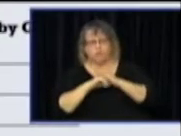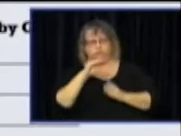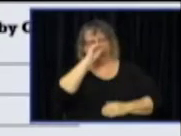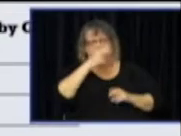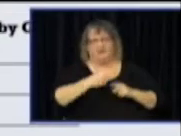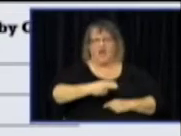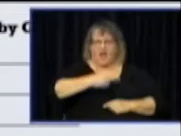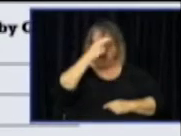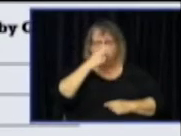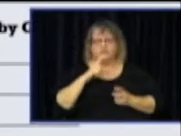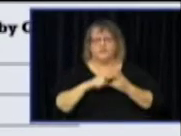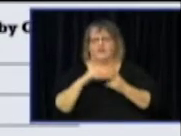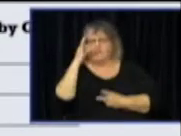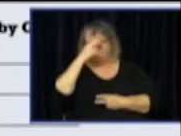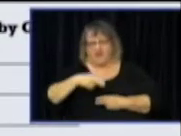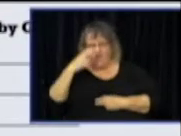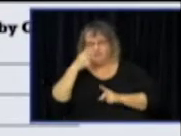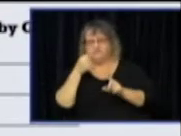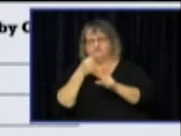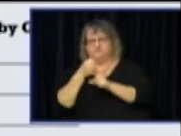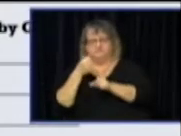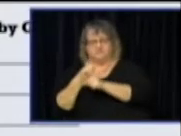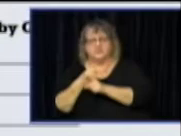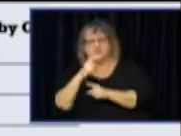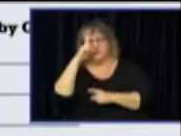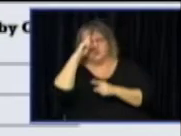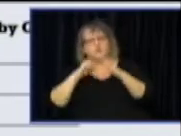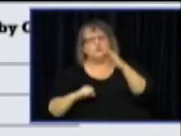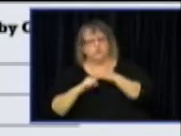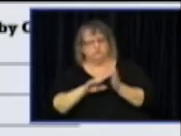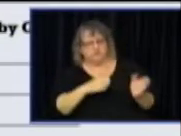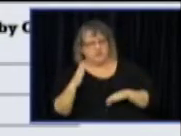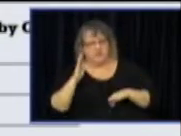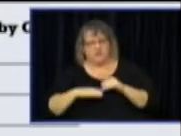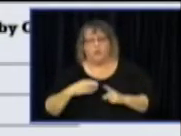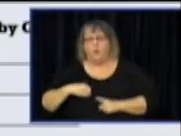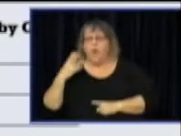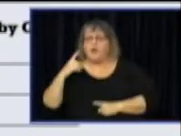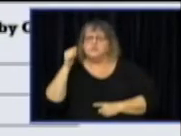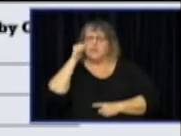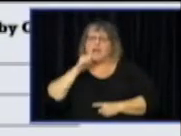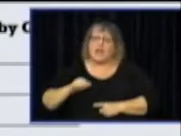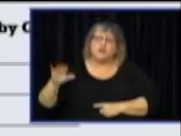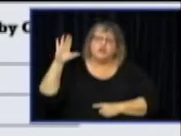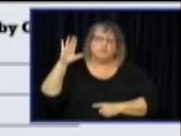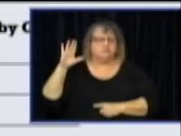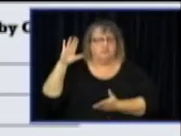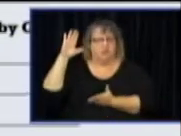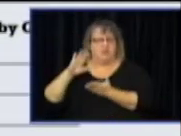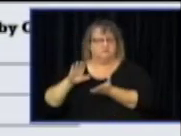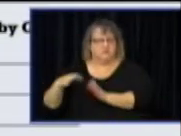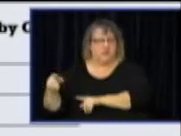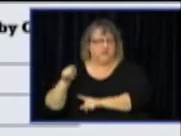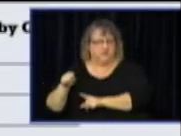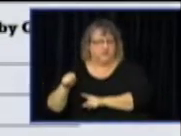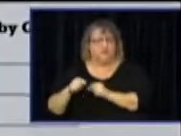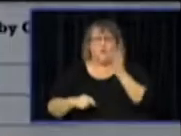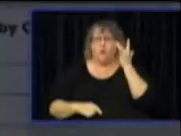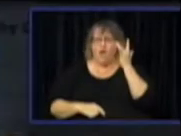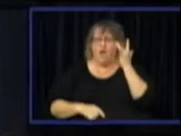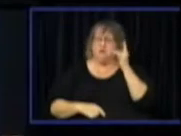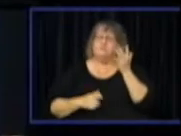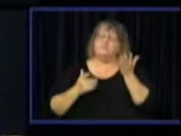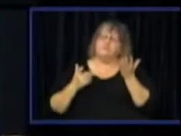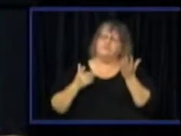Native Hawaiians and more Filipinos are dying from stroke compared to whites and Asians. And the reason for that is